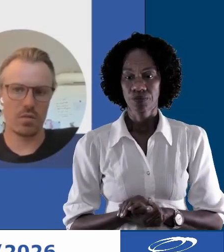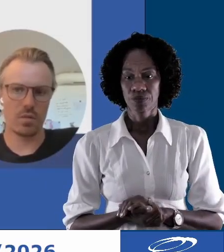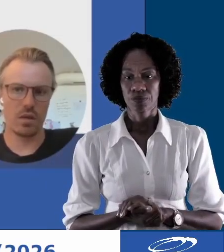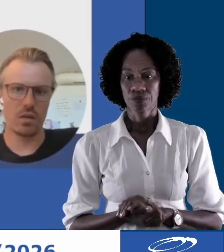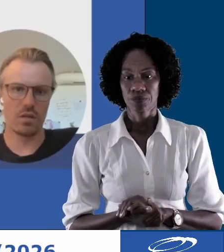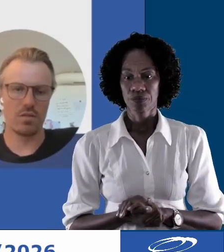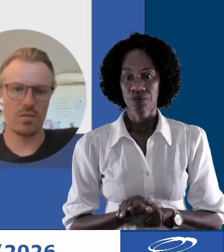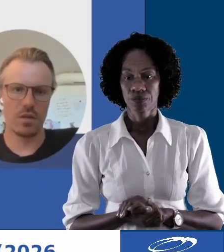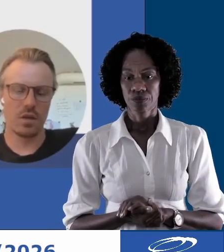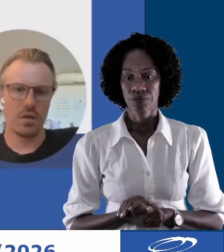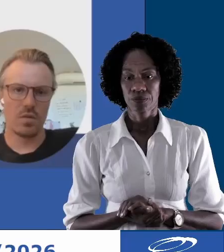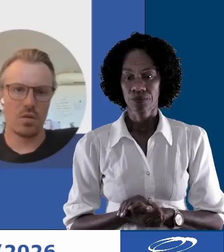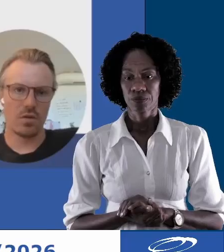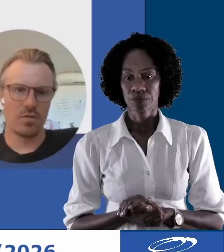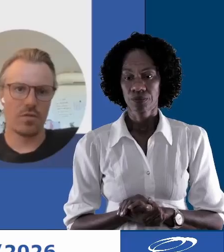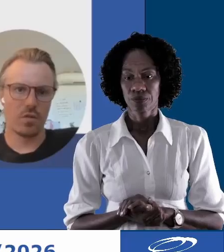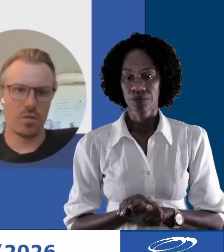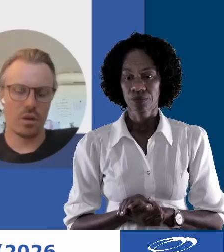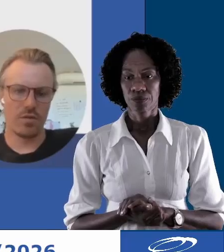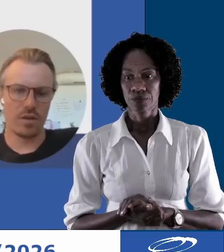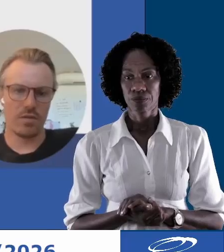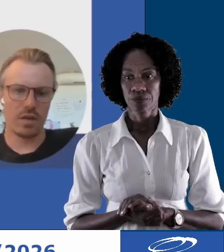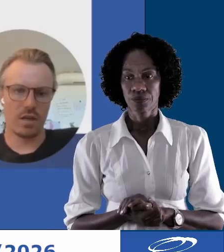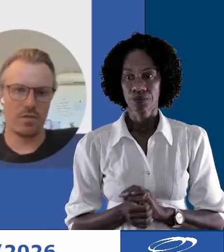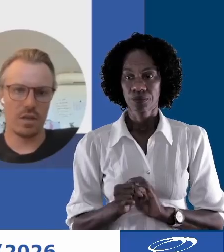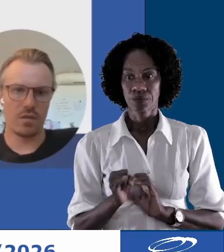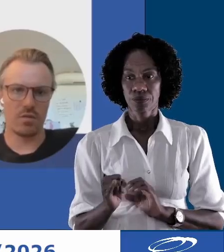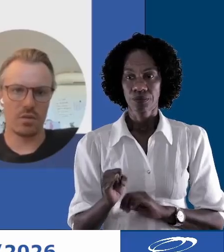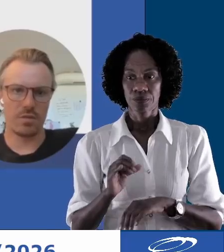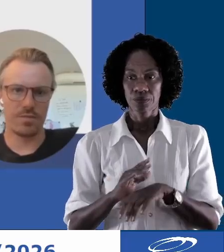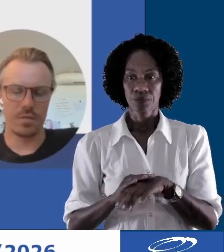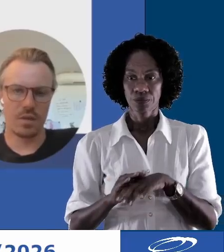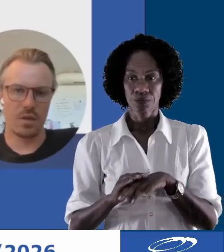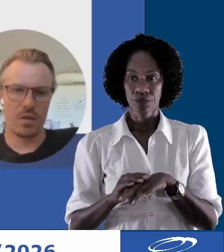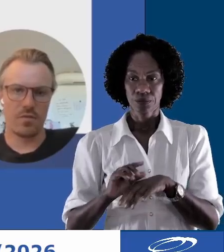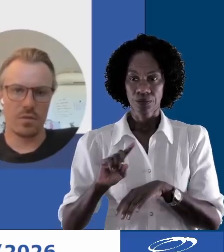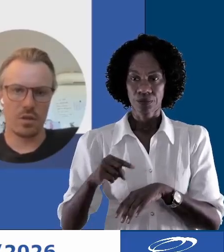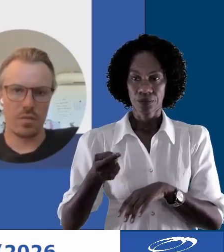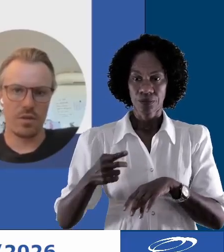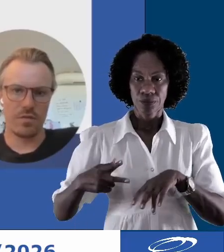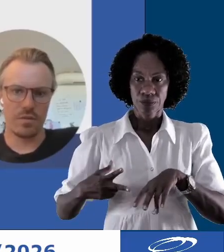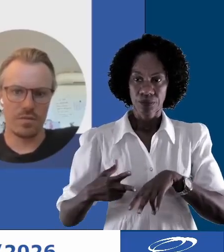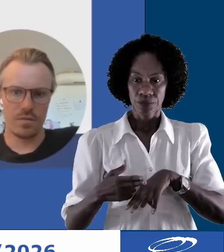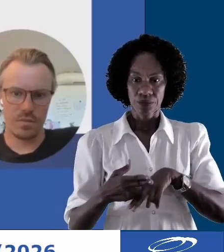micrograms per milliliters, were for more than 5.5 hours. From the top left, we have